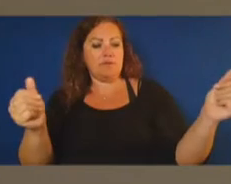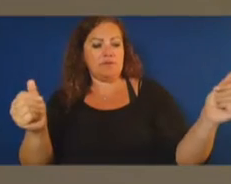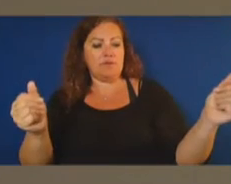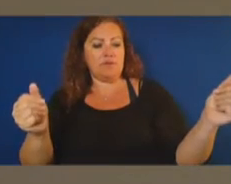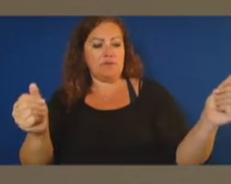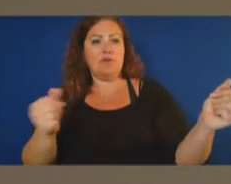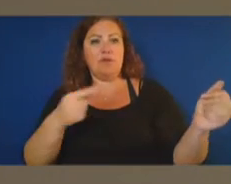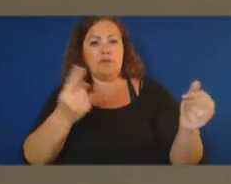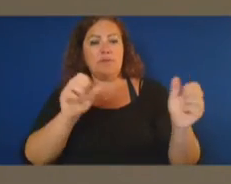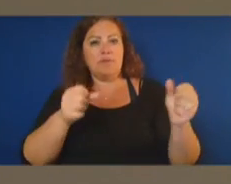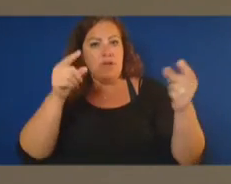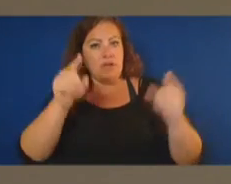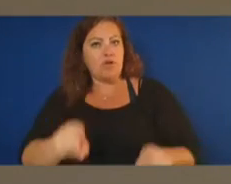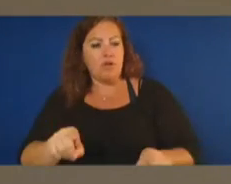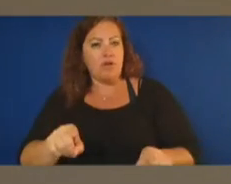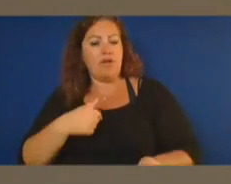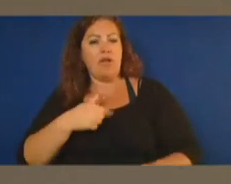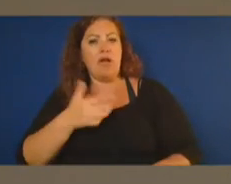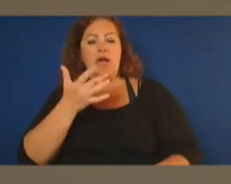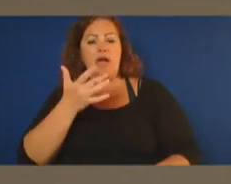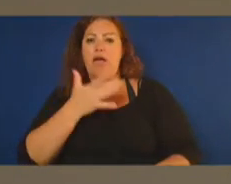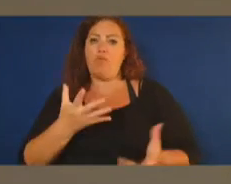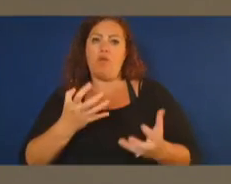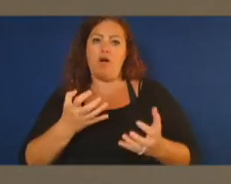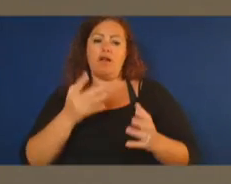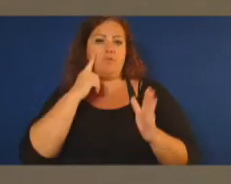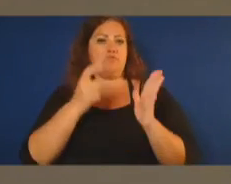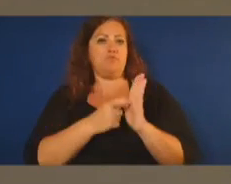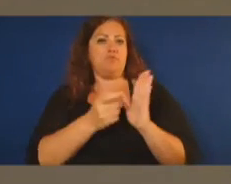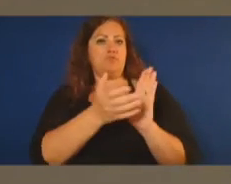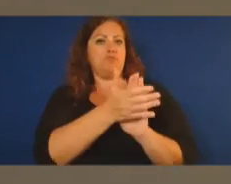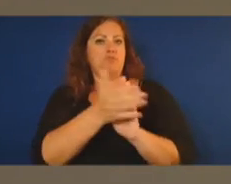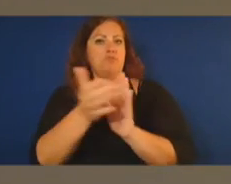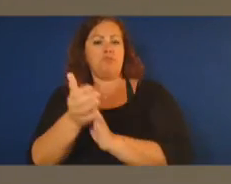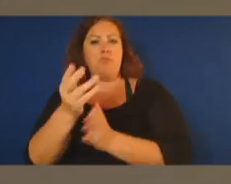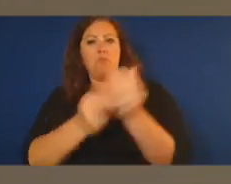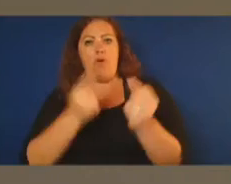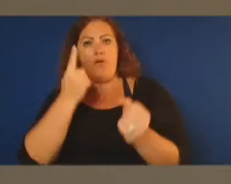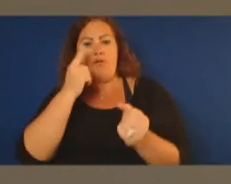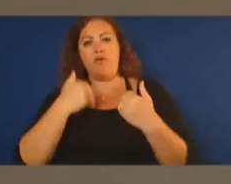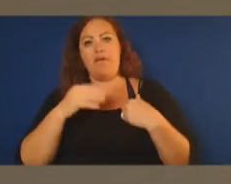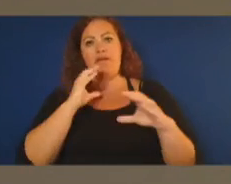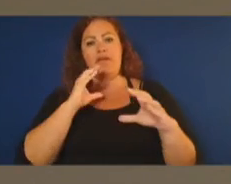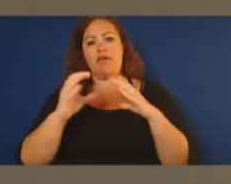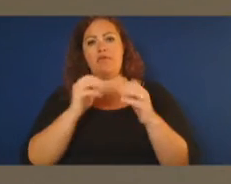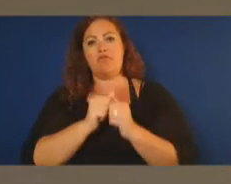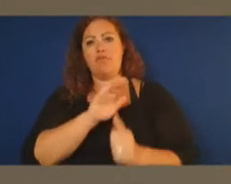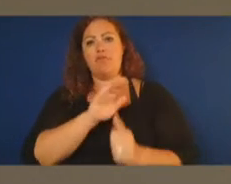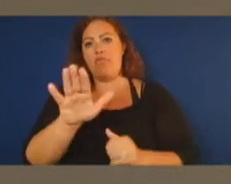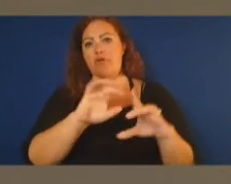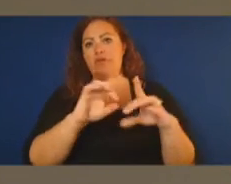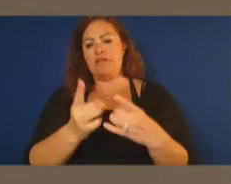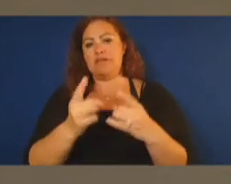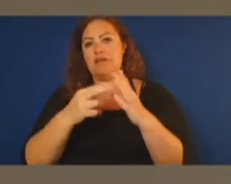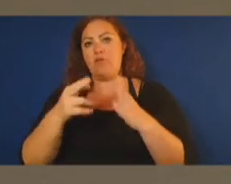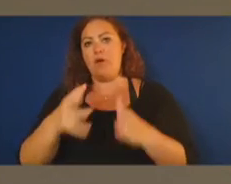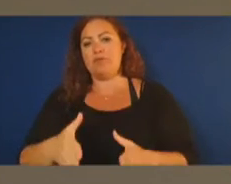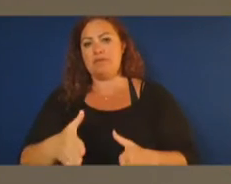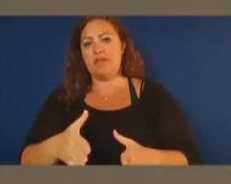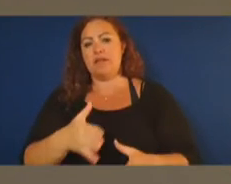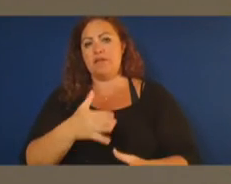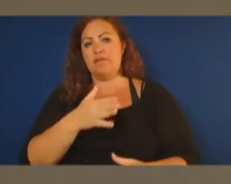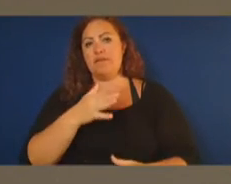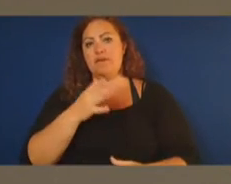agree on so I'd like to commend you both um for having those conversations with your District representative you know